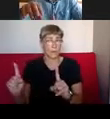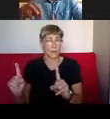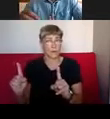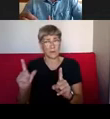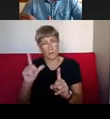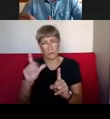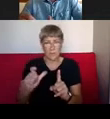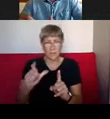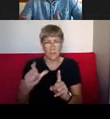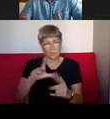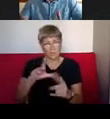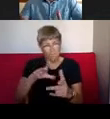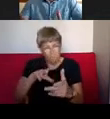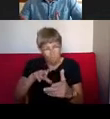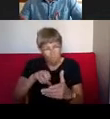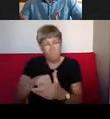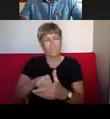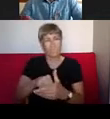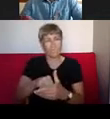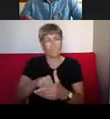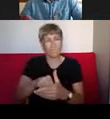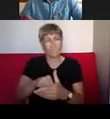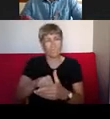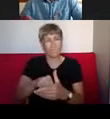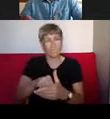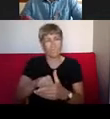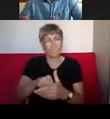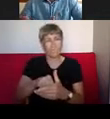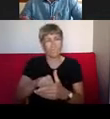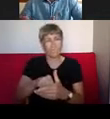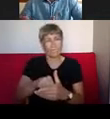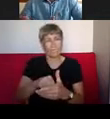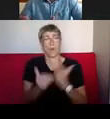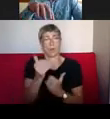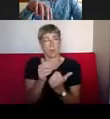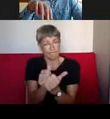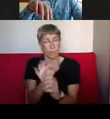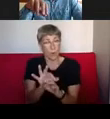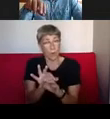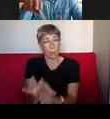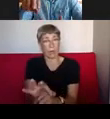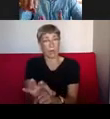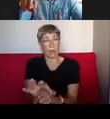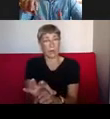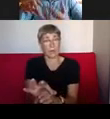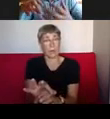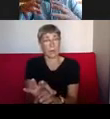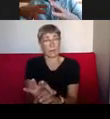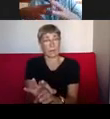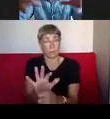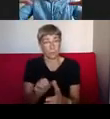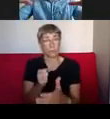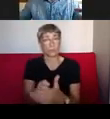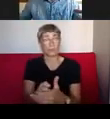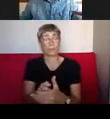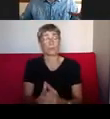other job methodologies that were working with the person many times, the supportive employment has